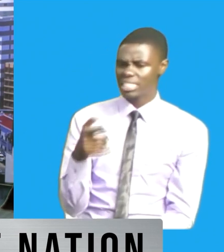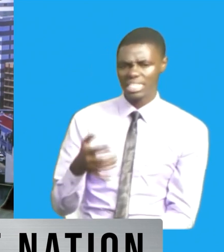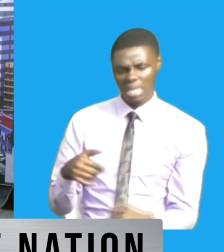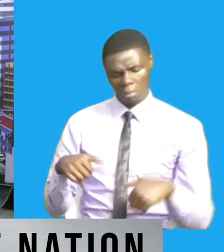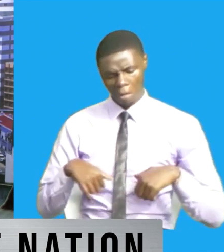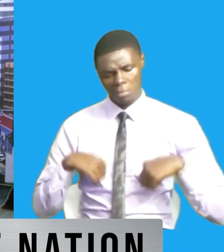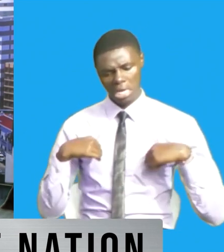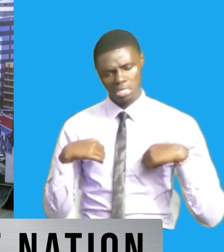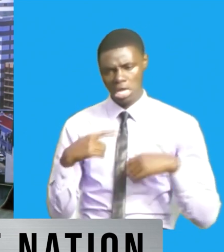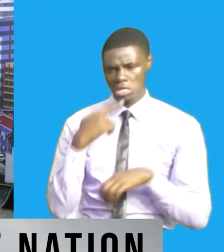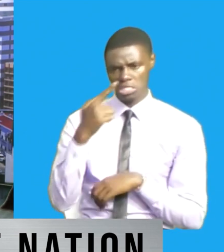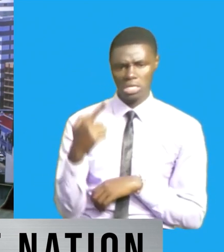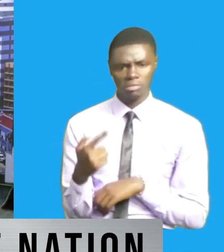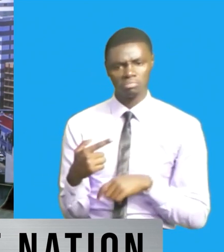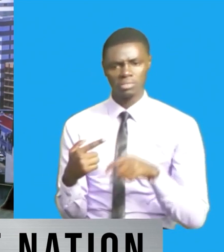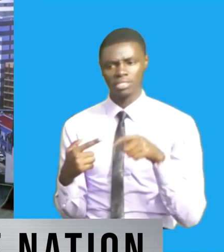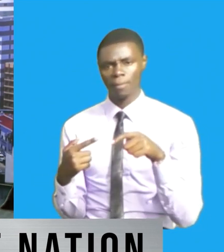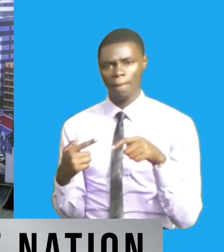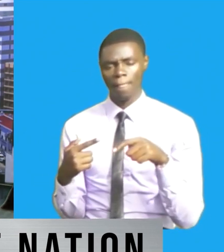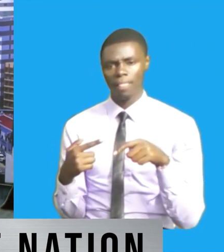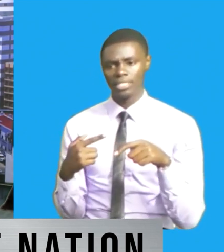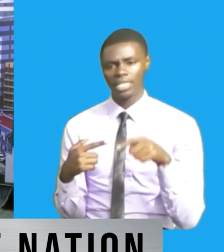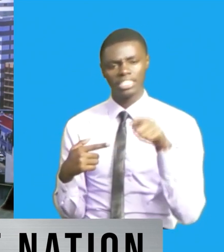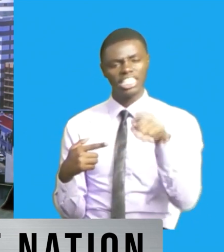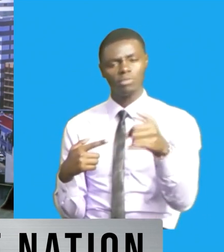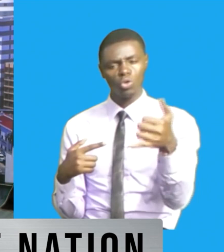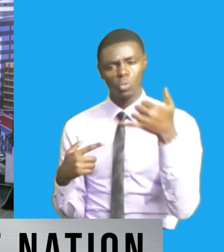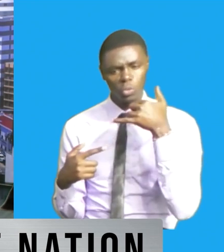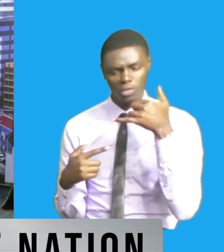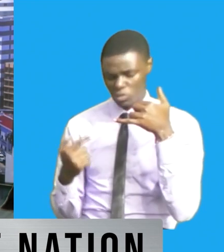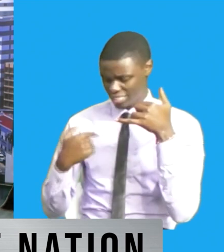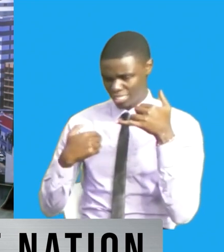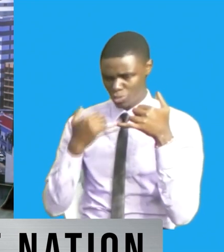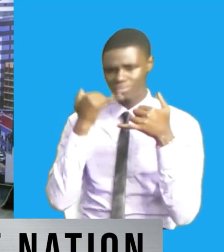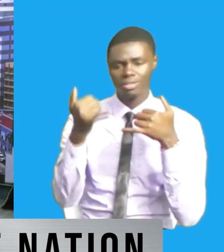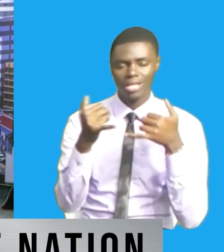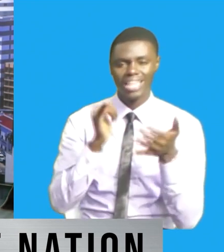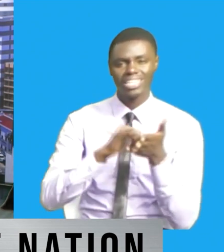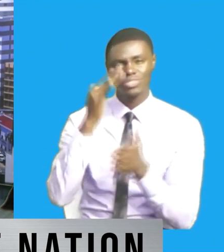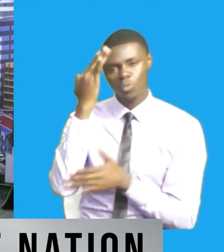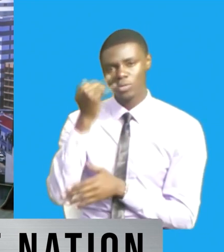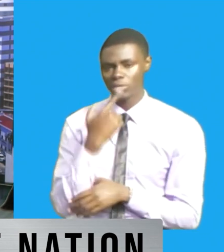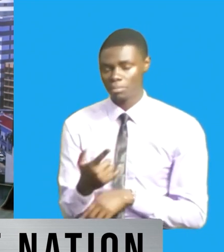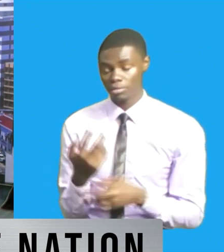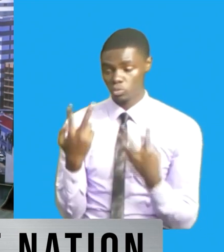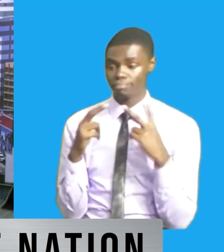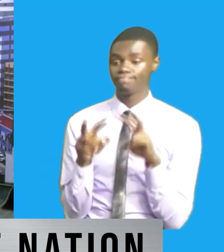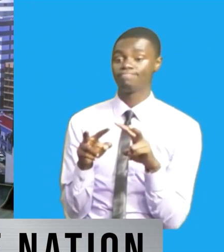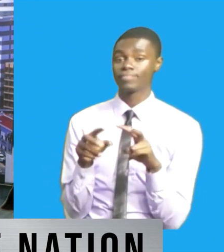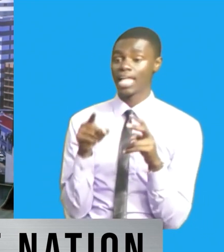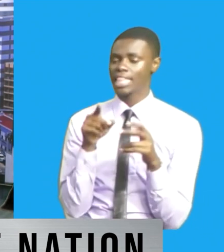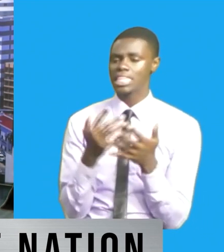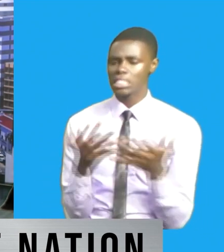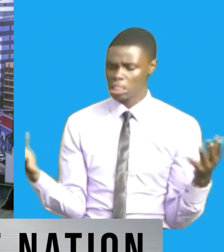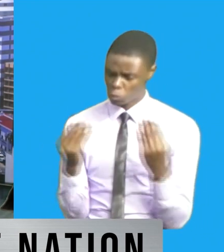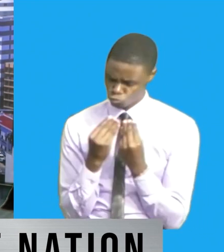ya kuonyesha ati sisi ndio tulikuwa, ati sisi ndio tulipigiwa, nyinyi ndio mlituita sijui. That's why we are saying that tunaona kama hii mambo